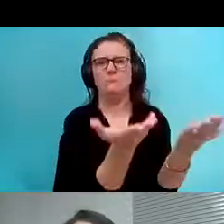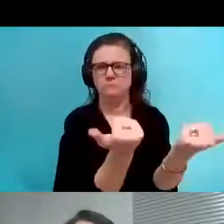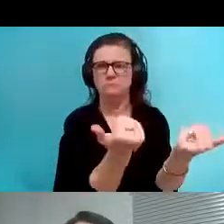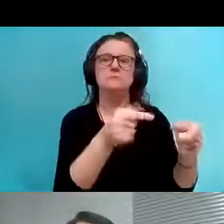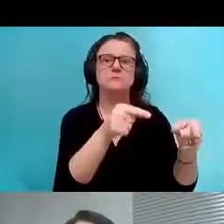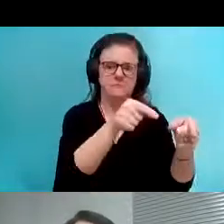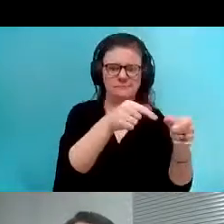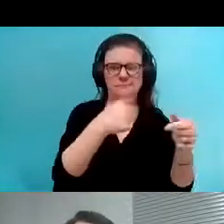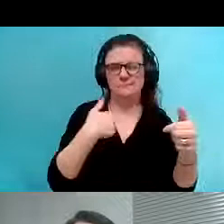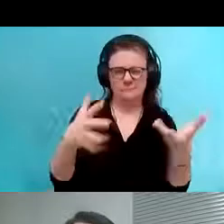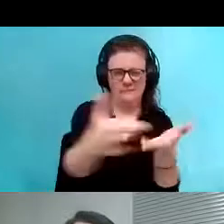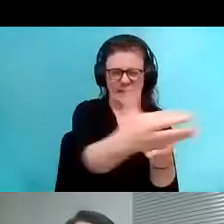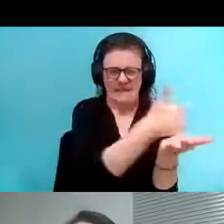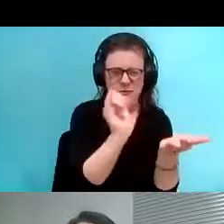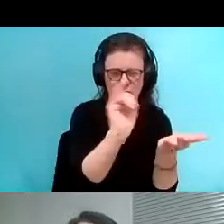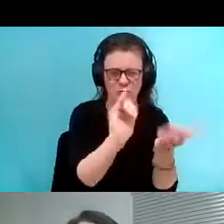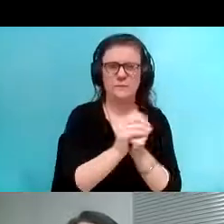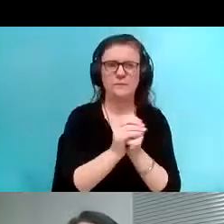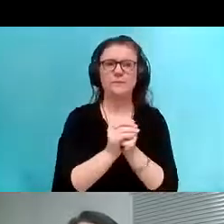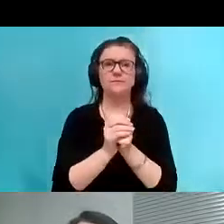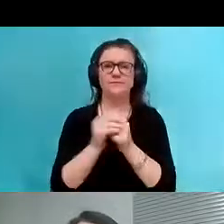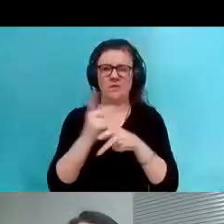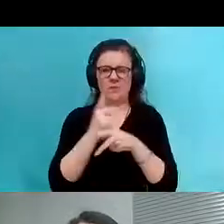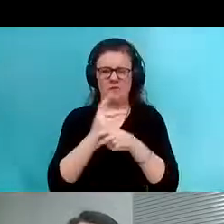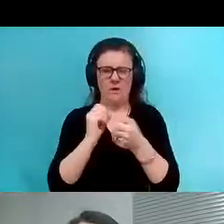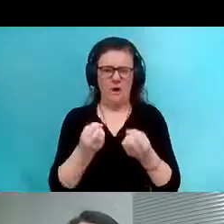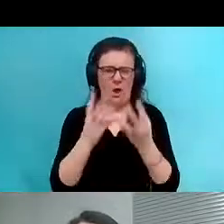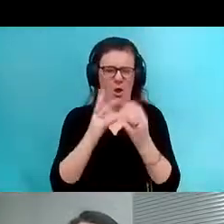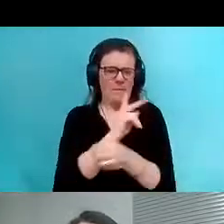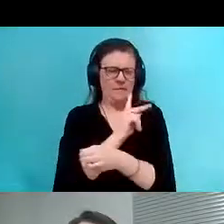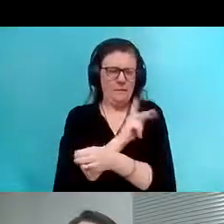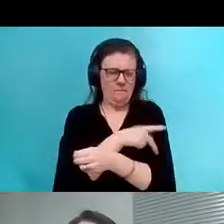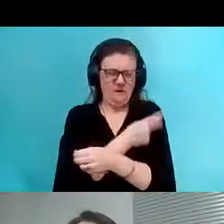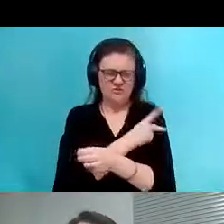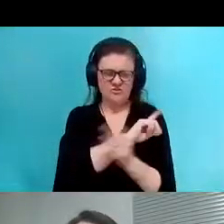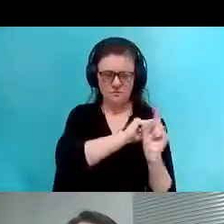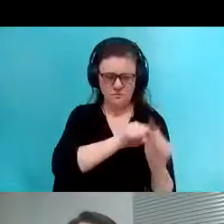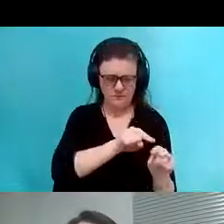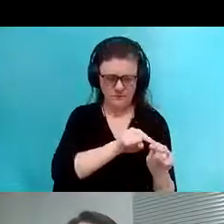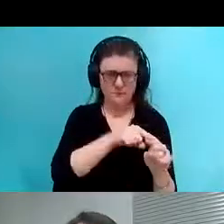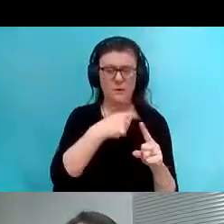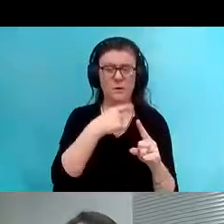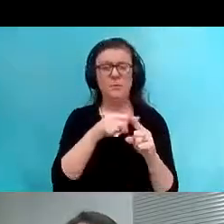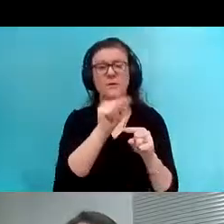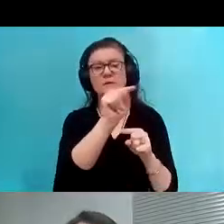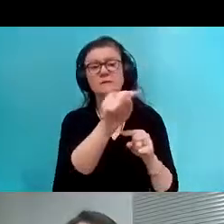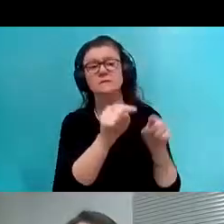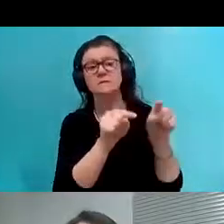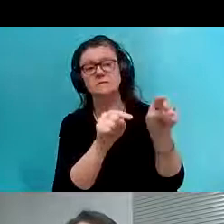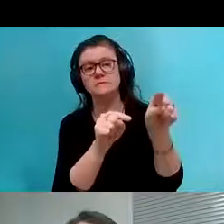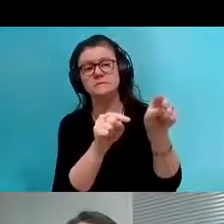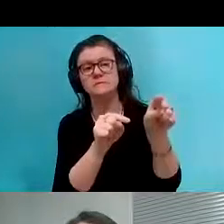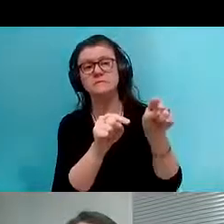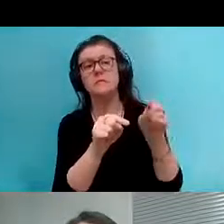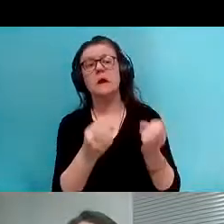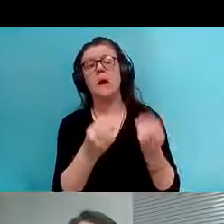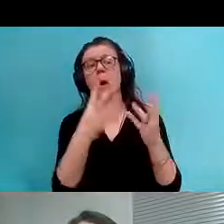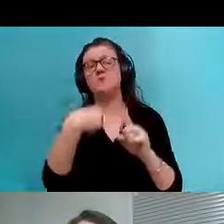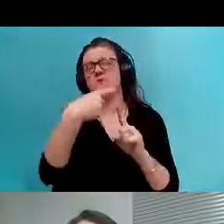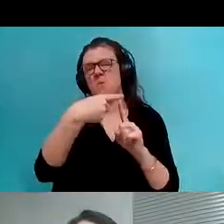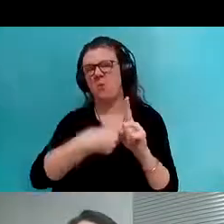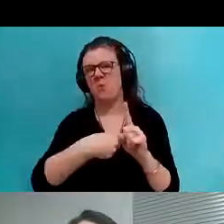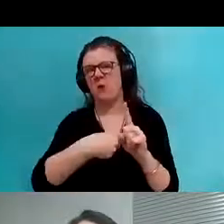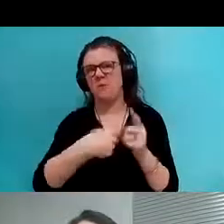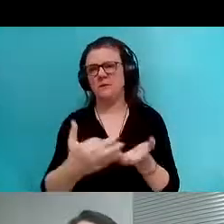number of the patients who are accessing the services at IL facilities and outreach camps in a given month.